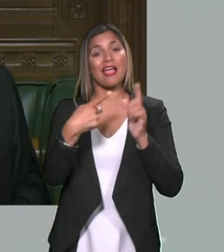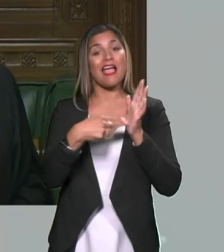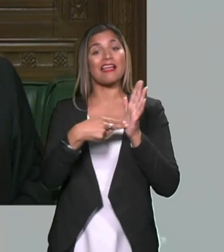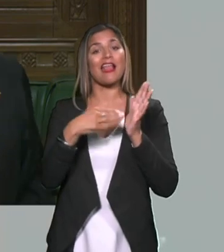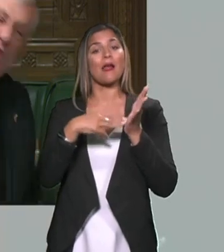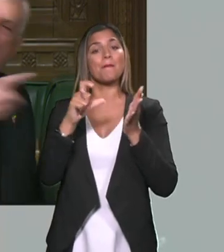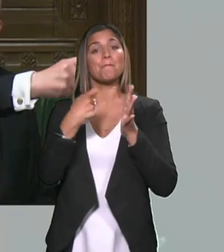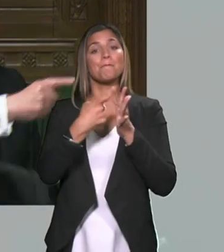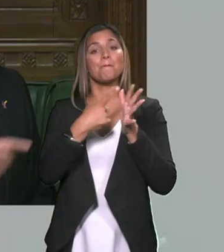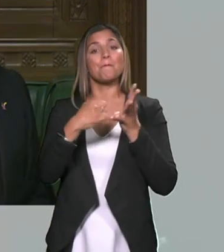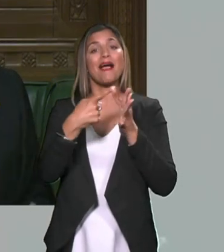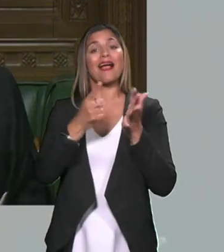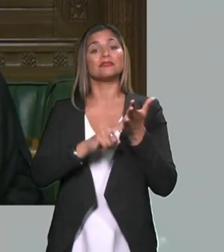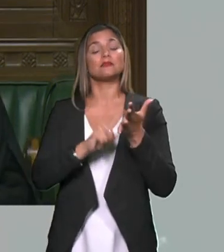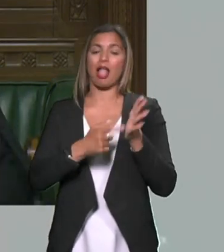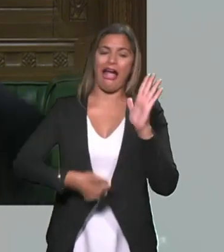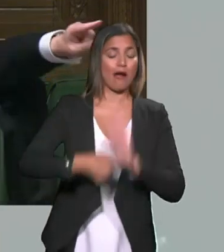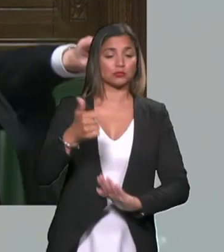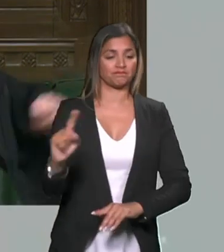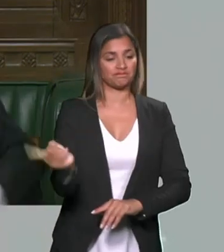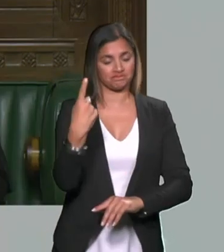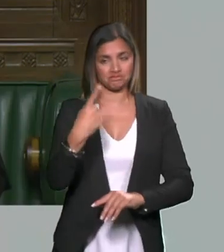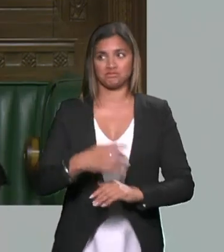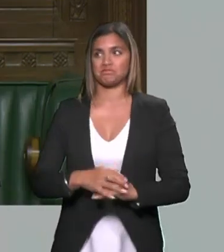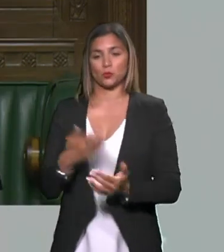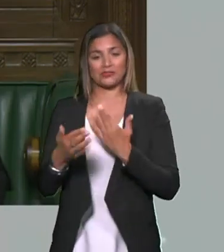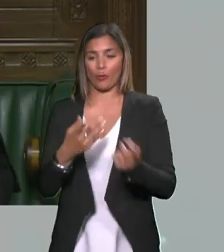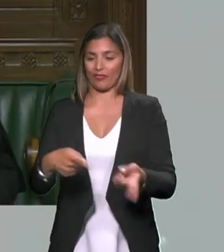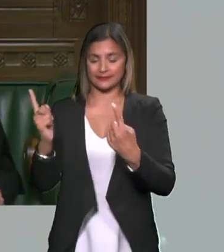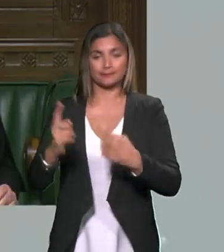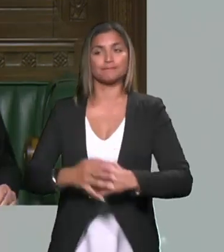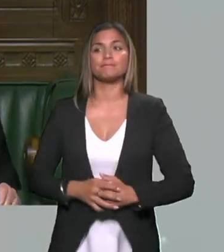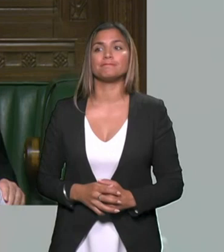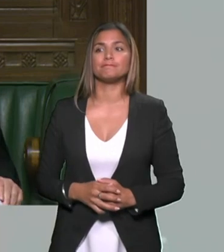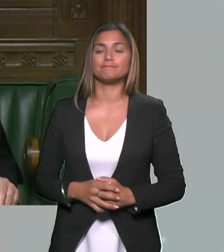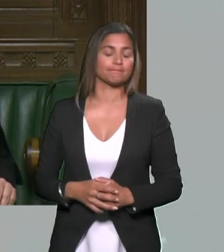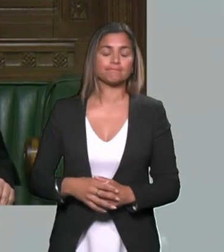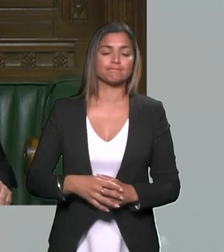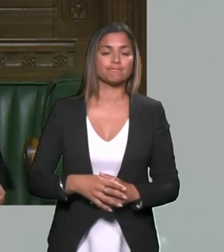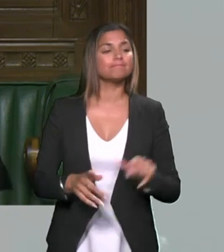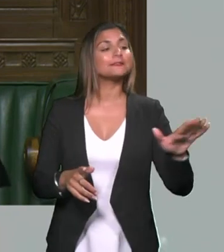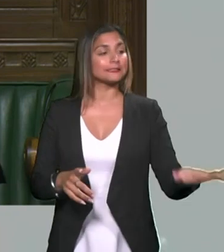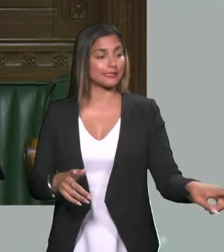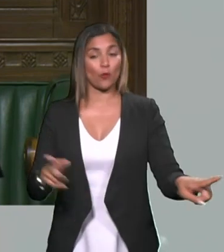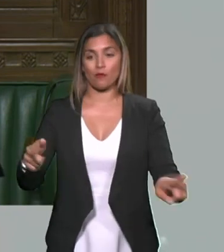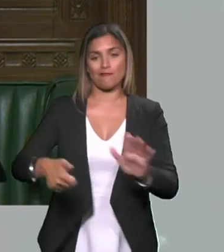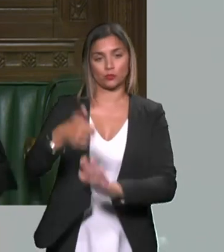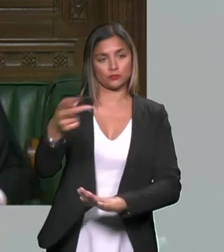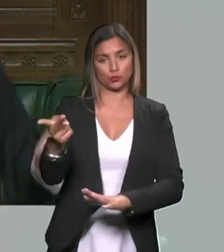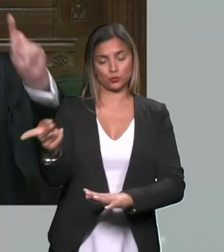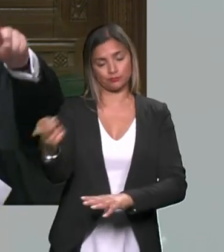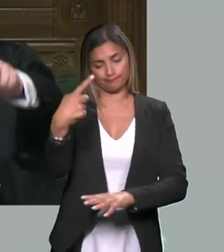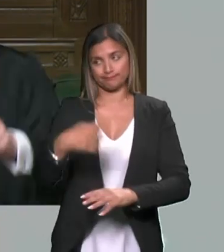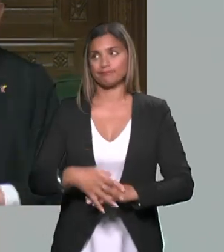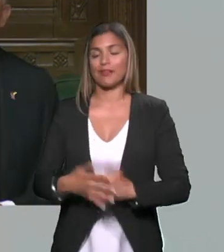this chamber. Sergeant, deal with them. Deal with them. Deal with them. Just sit down.